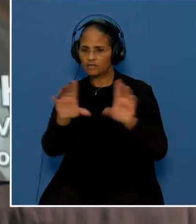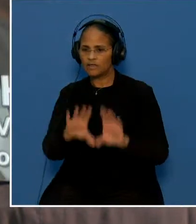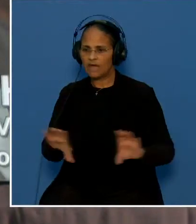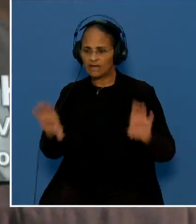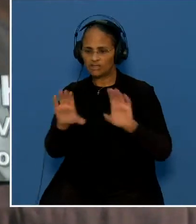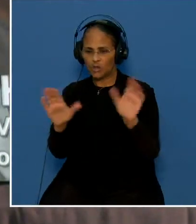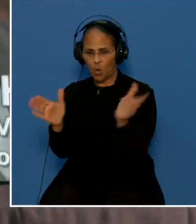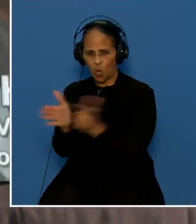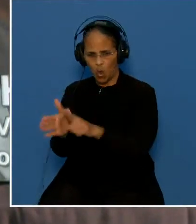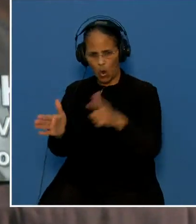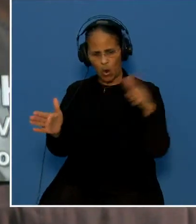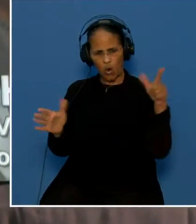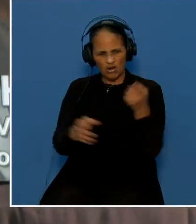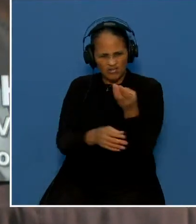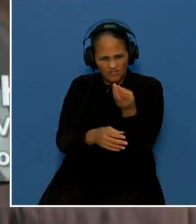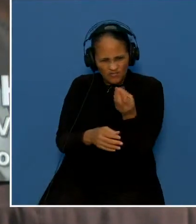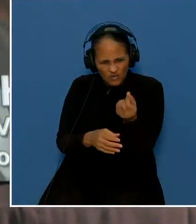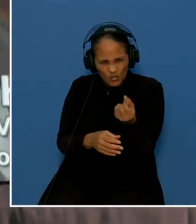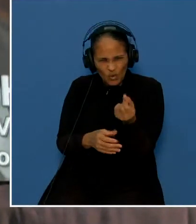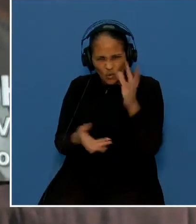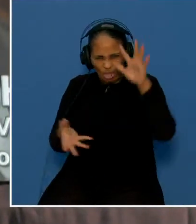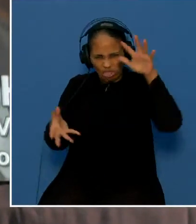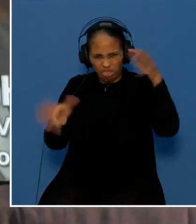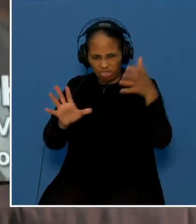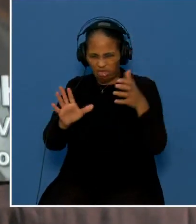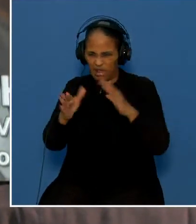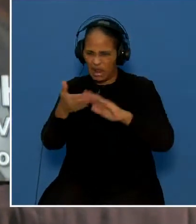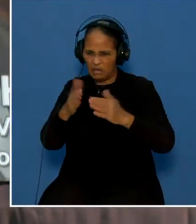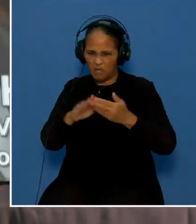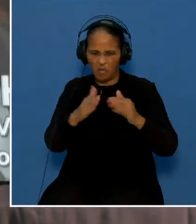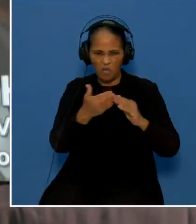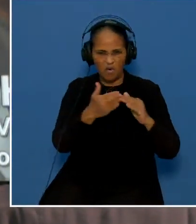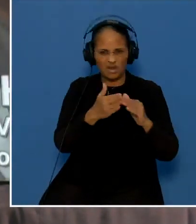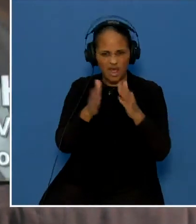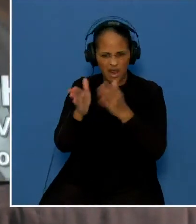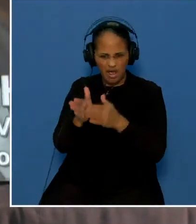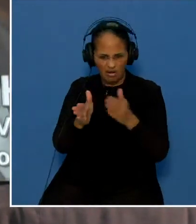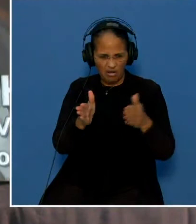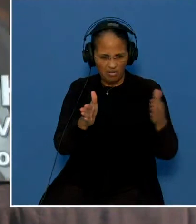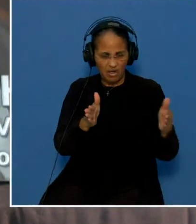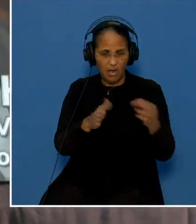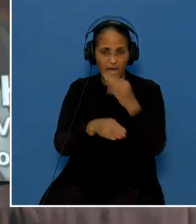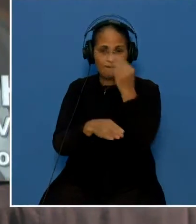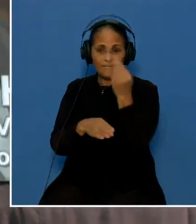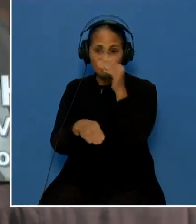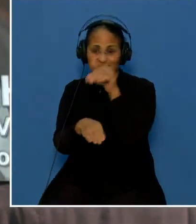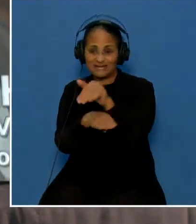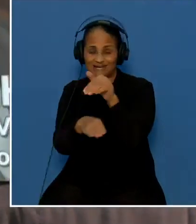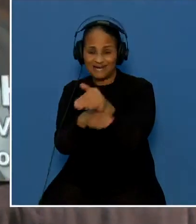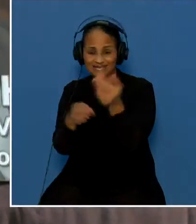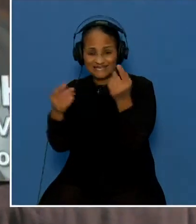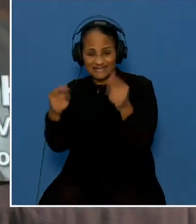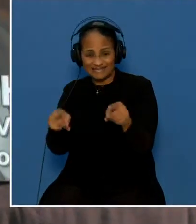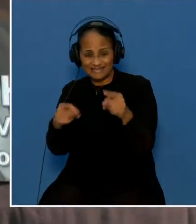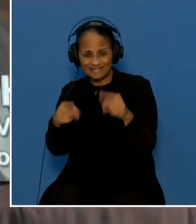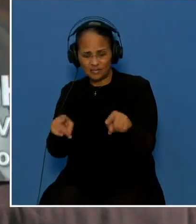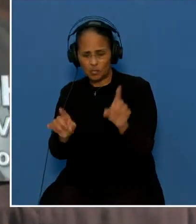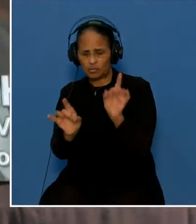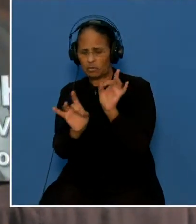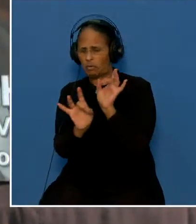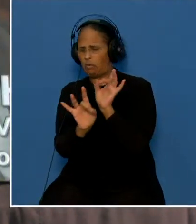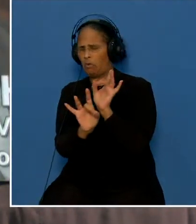wreak havoc in our neighborhoods and our communities. Monday night's incident was particularly